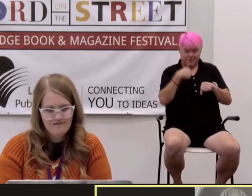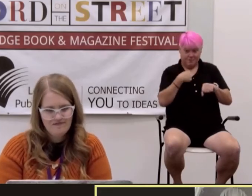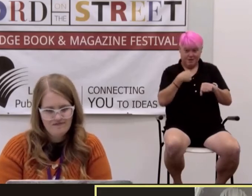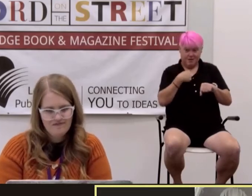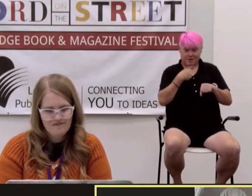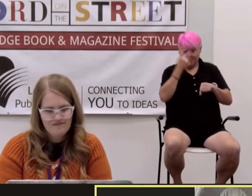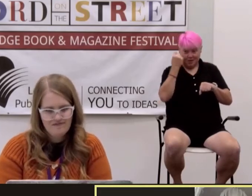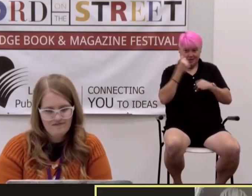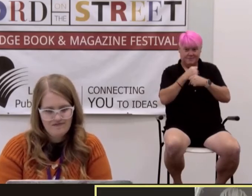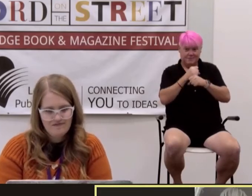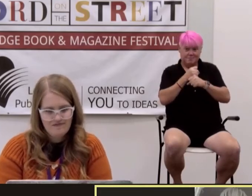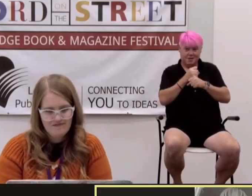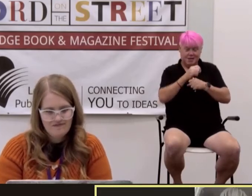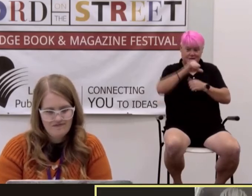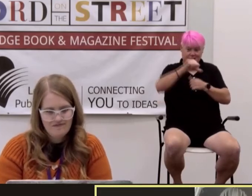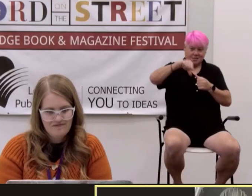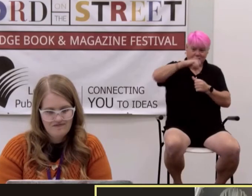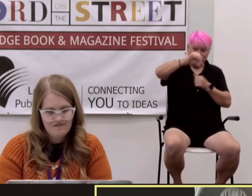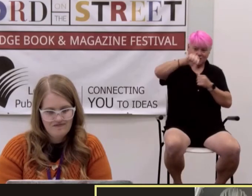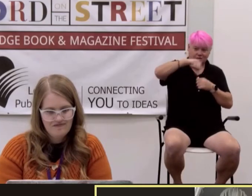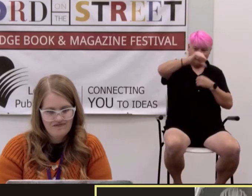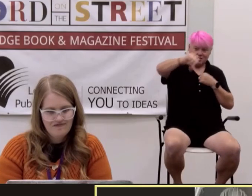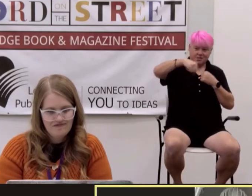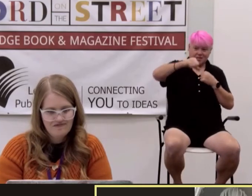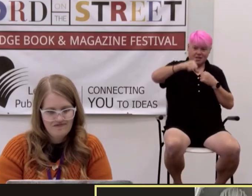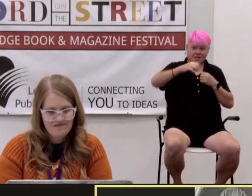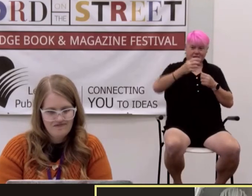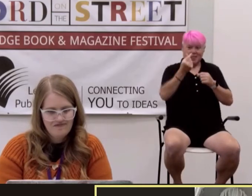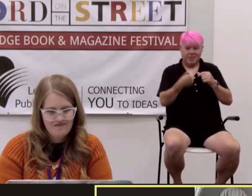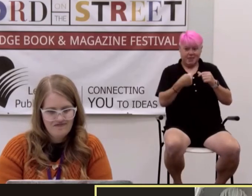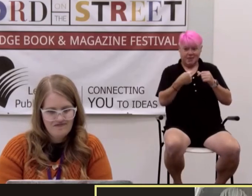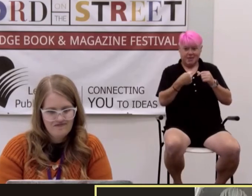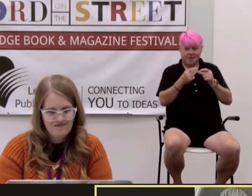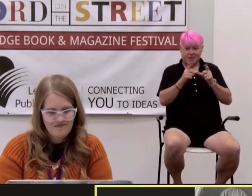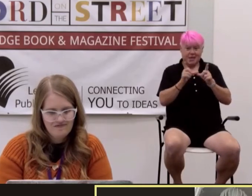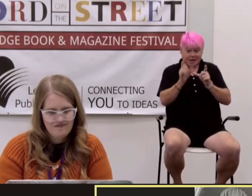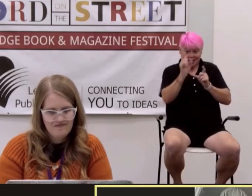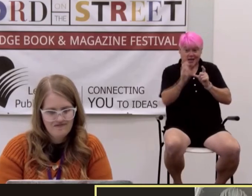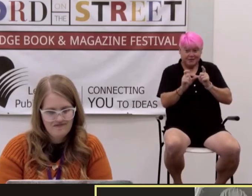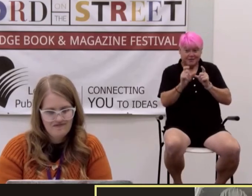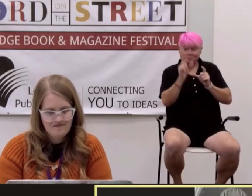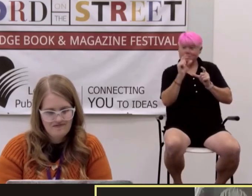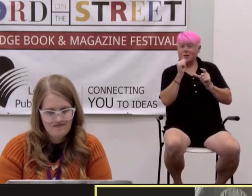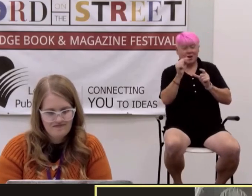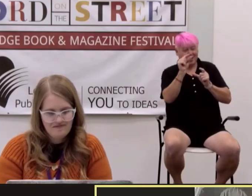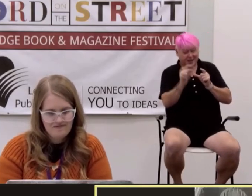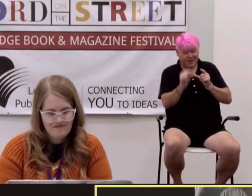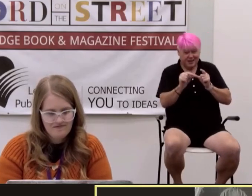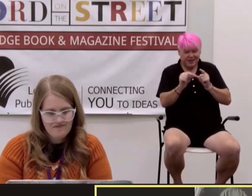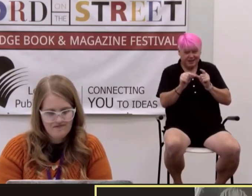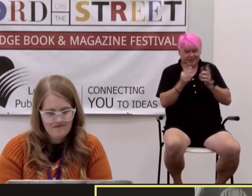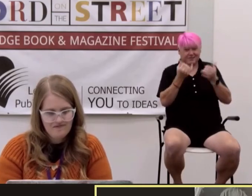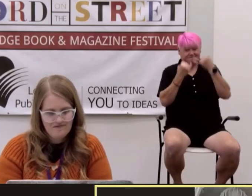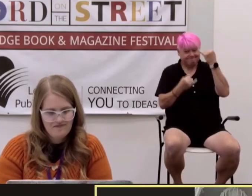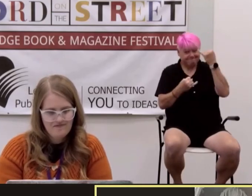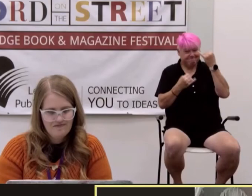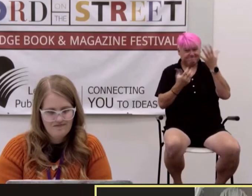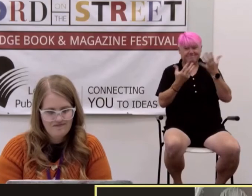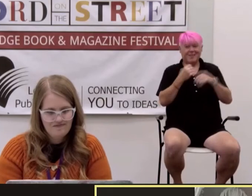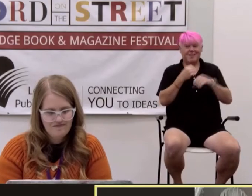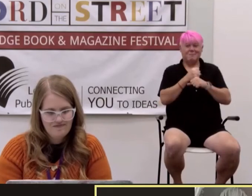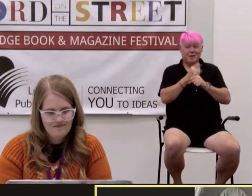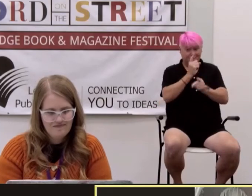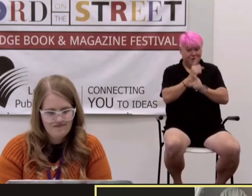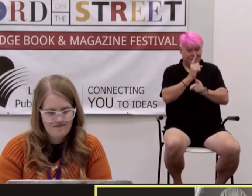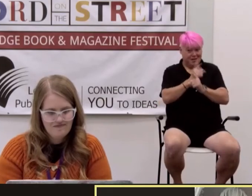sauce thick enough, but not thin enough, but not too thick, cool it down so you can make the handprint. But the red